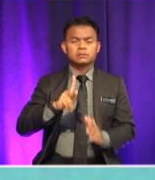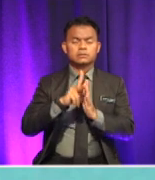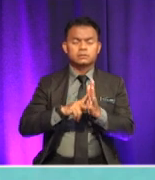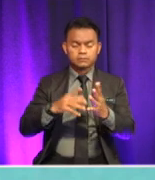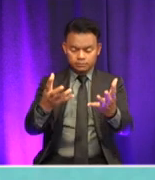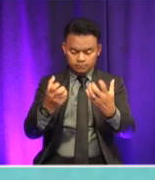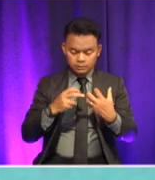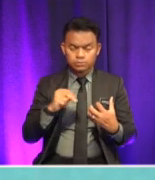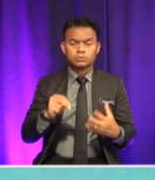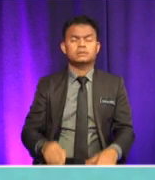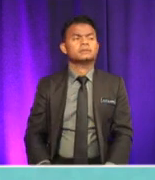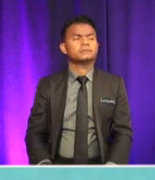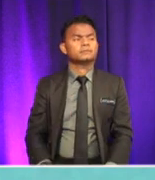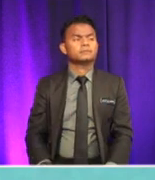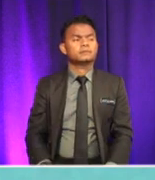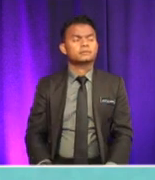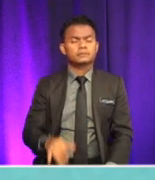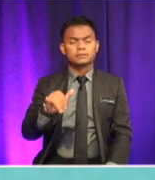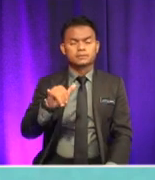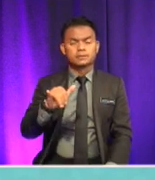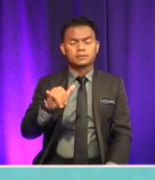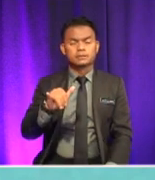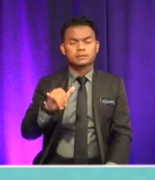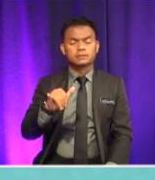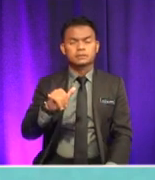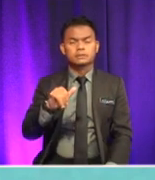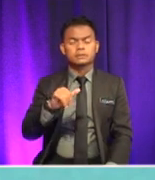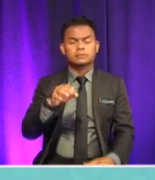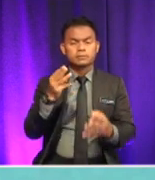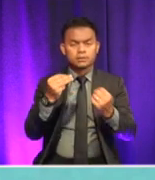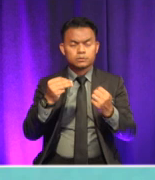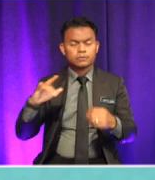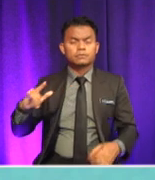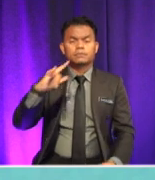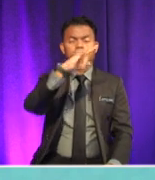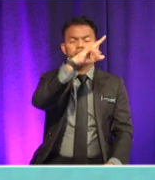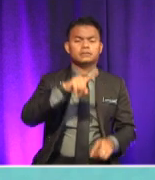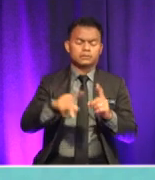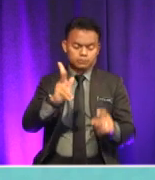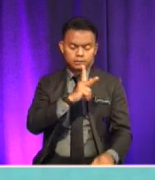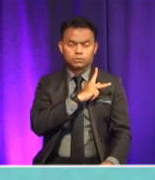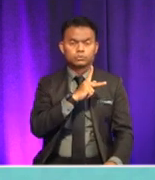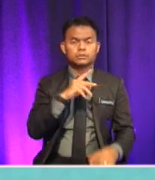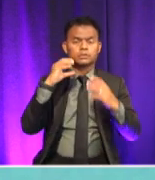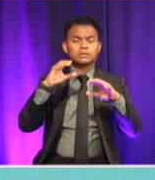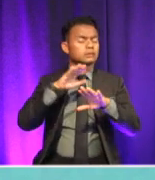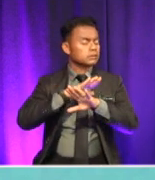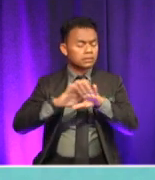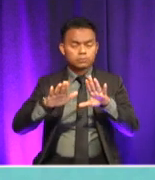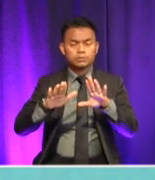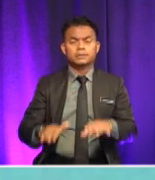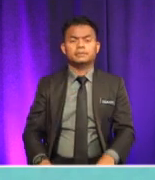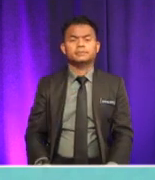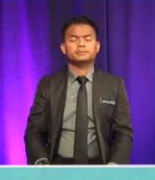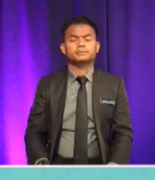usual job as a chicken, which is to fly. But the chief rooster was against it because it was stereotyped that only a hawk can fly, and hawks